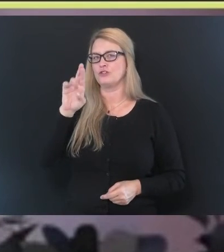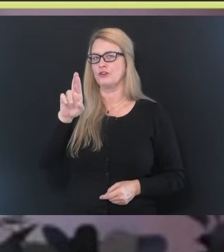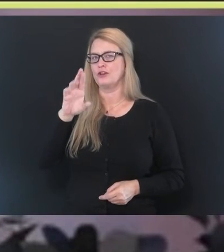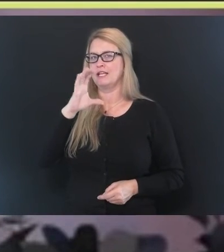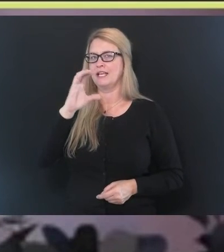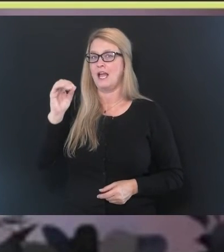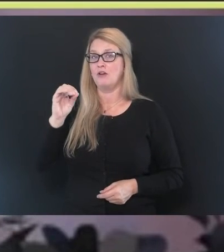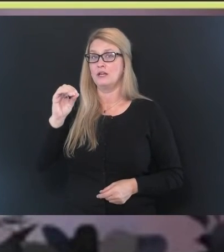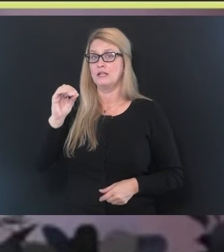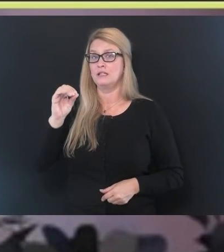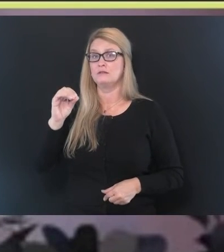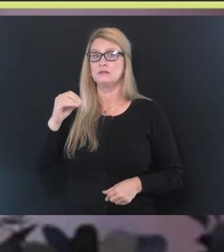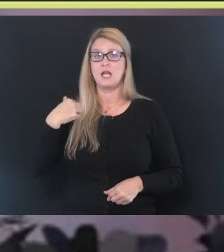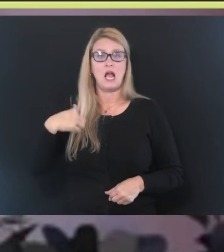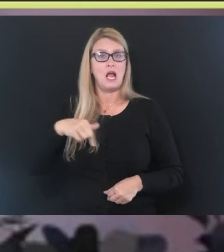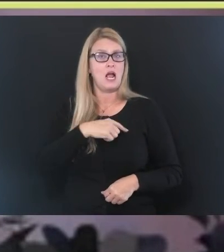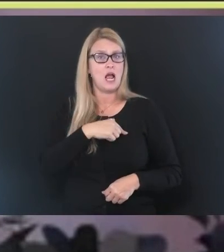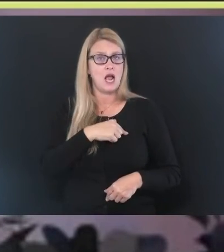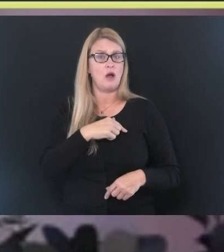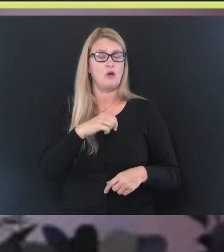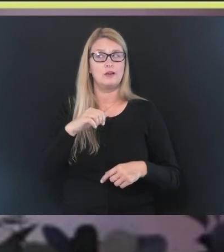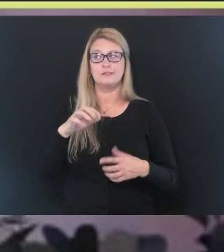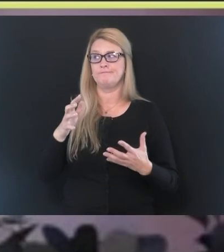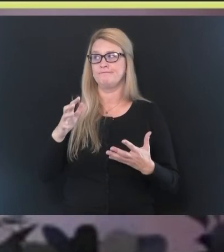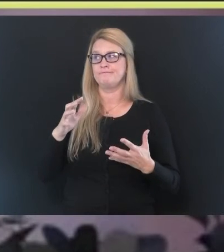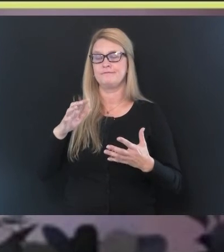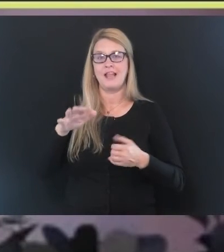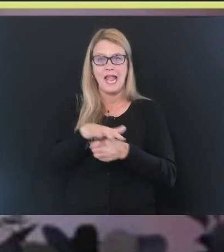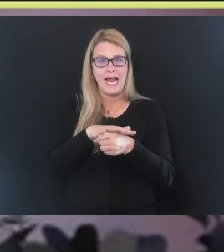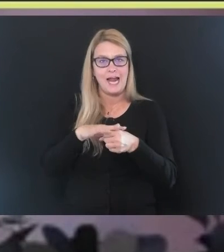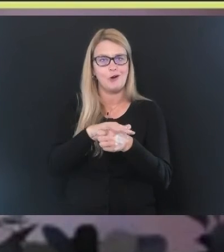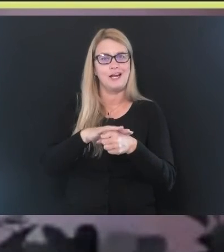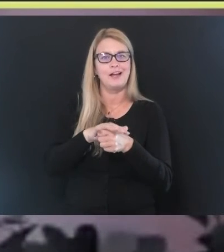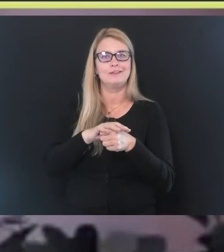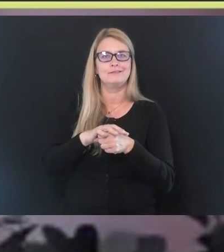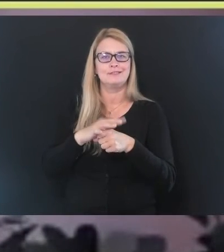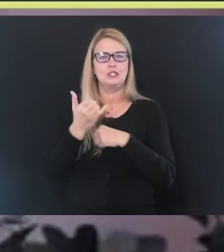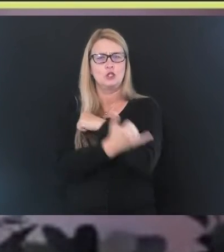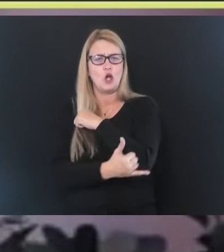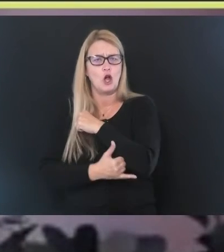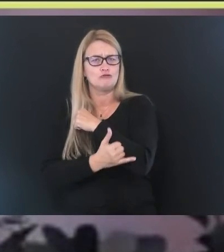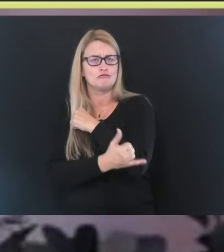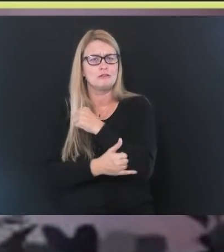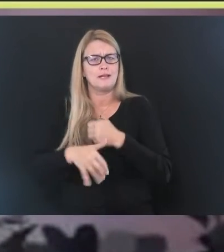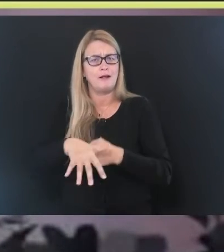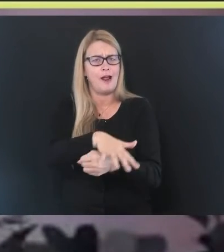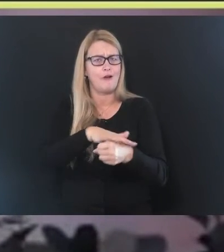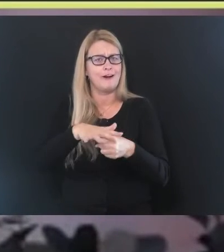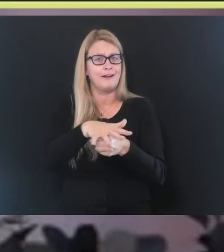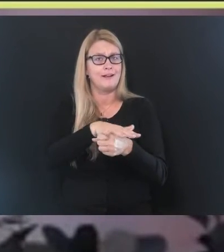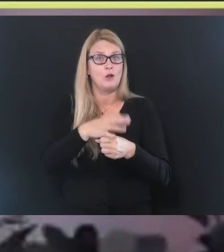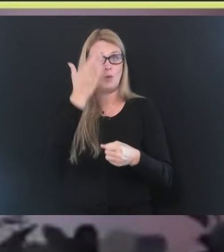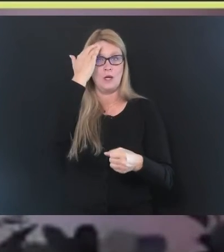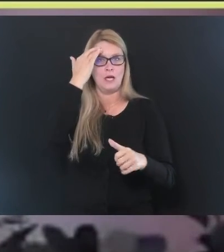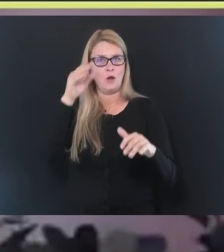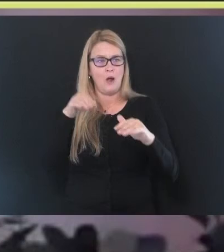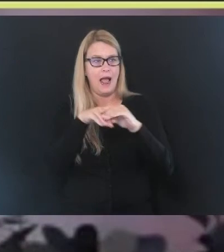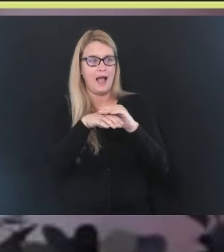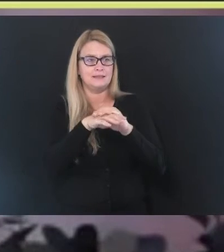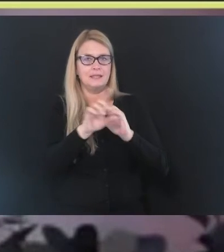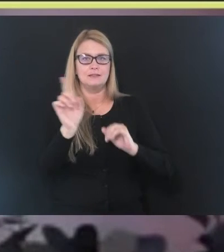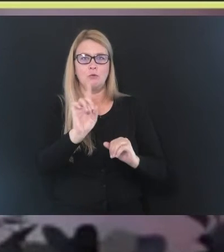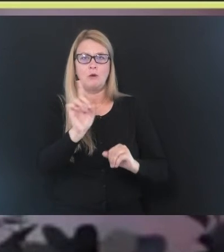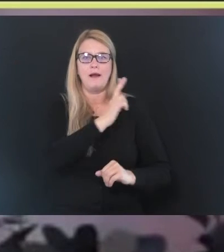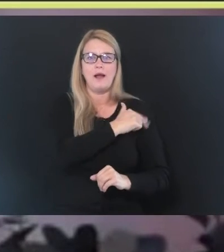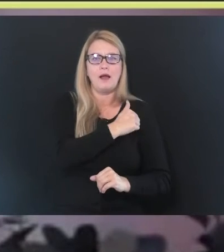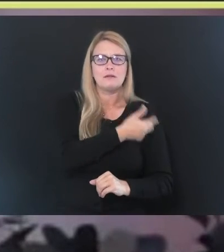Throughout training, especially in rural settings, we know that access to health care can be difficult. This could